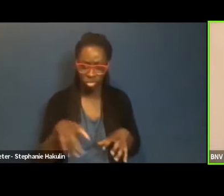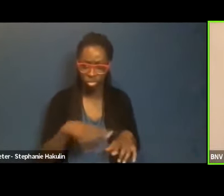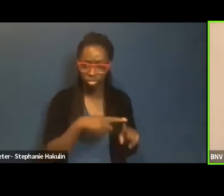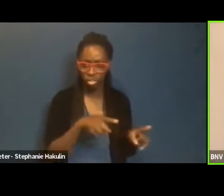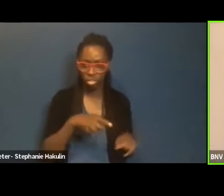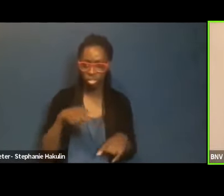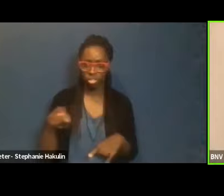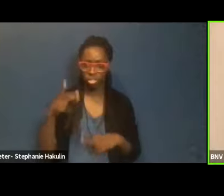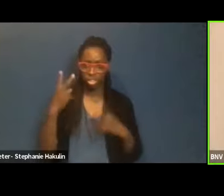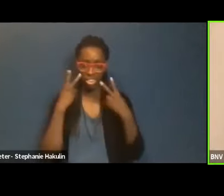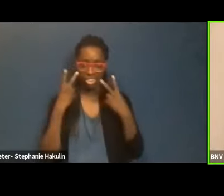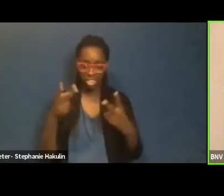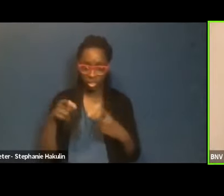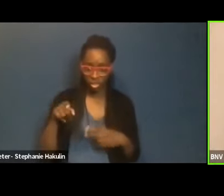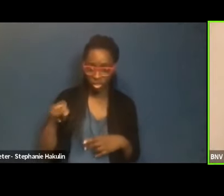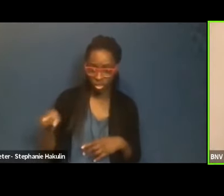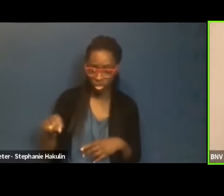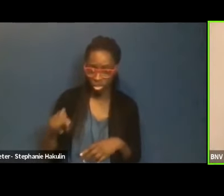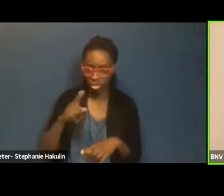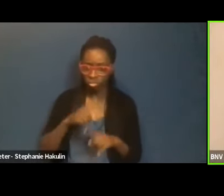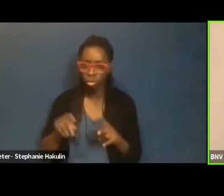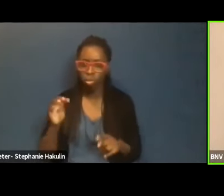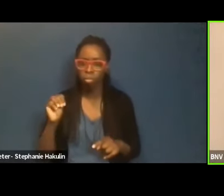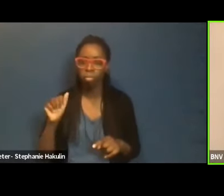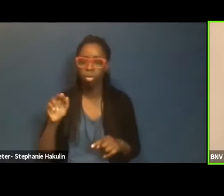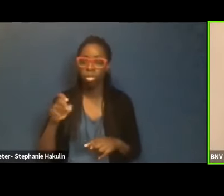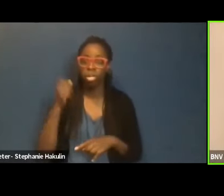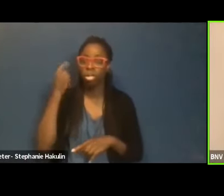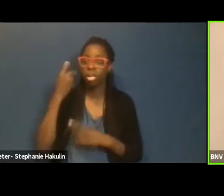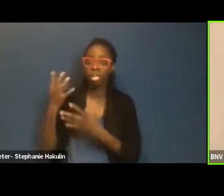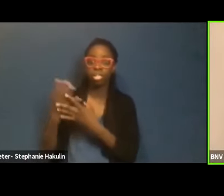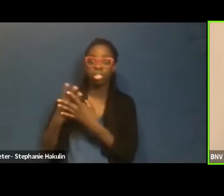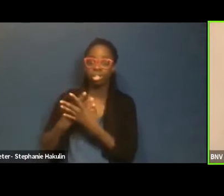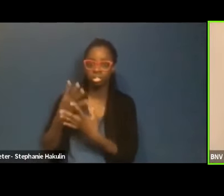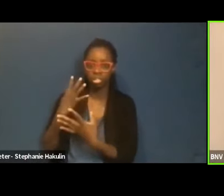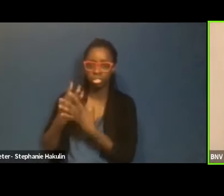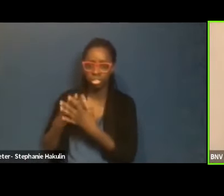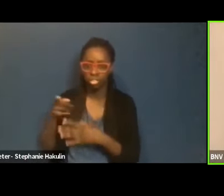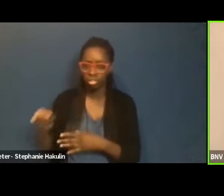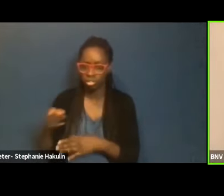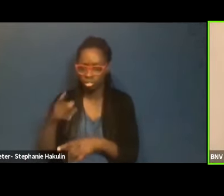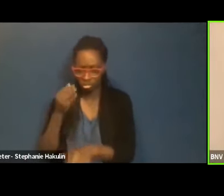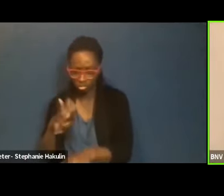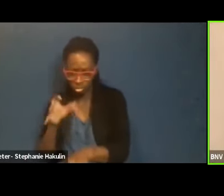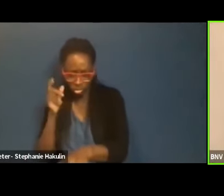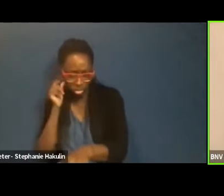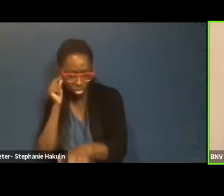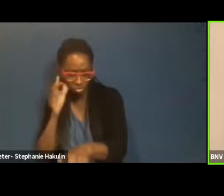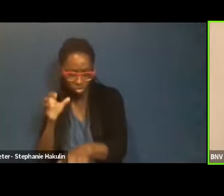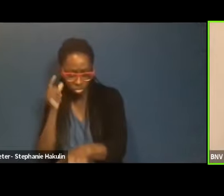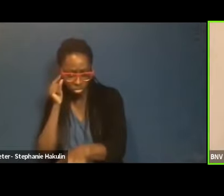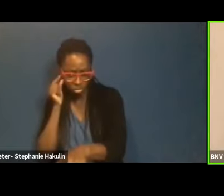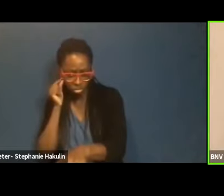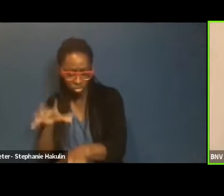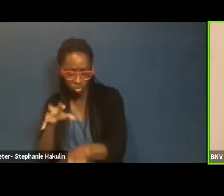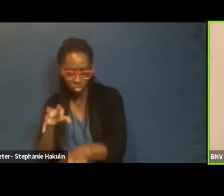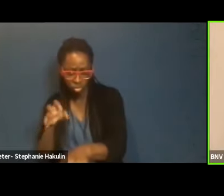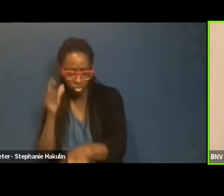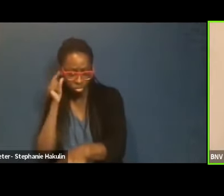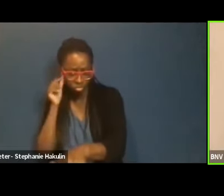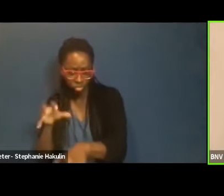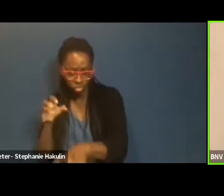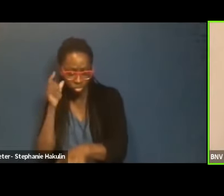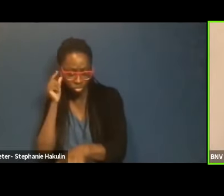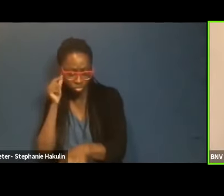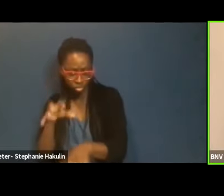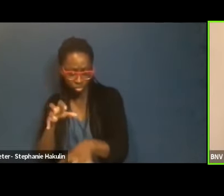have you as Gina. This prison is a perfect one, and it pinch with fortunes of comfortability. A jail with Francis officers, keeping others trapped with